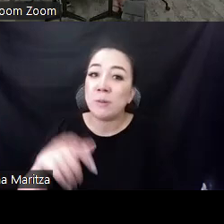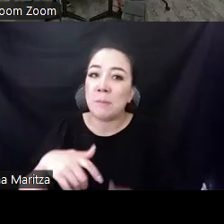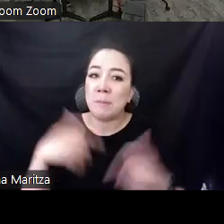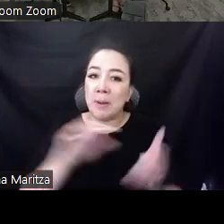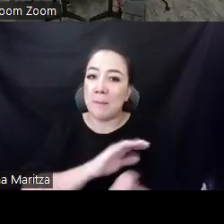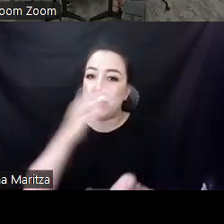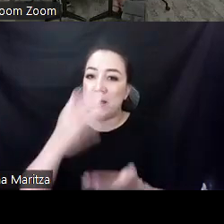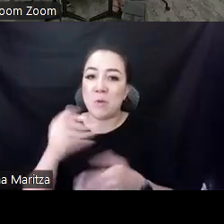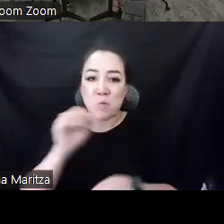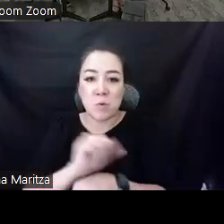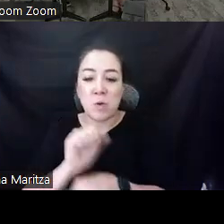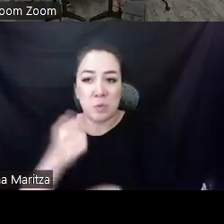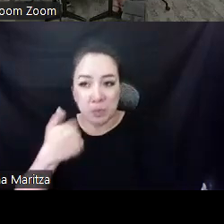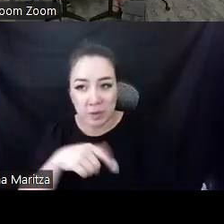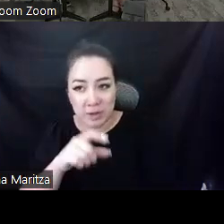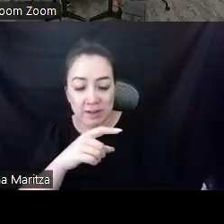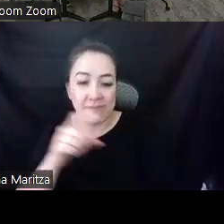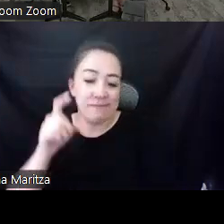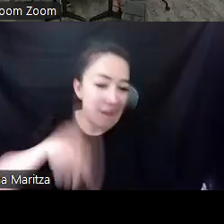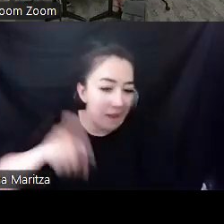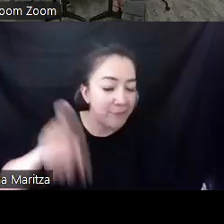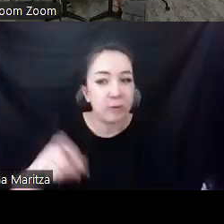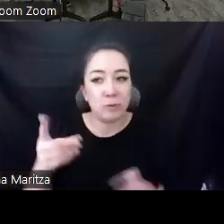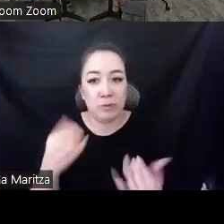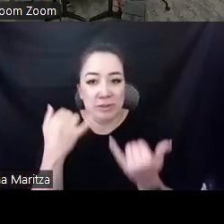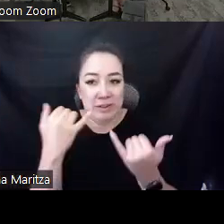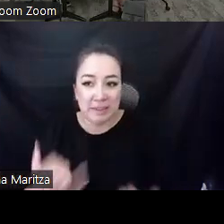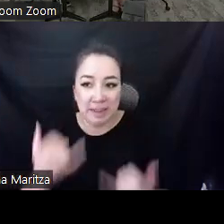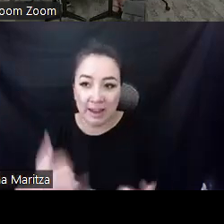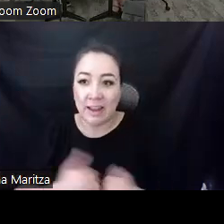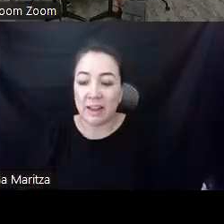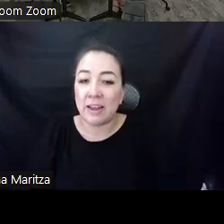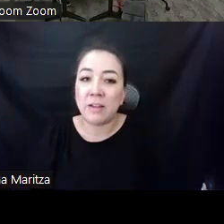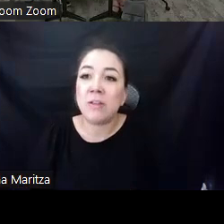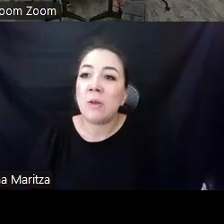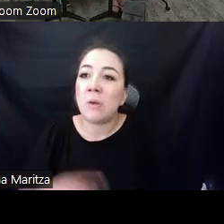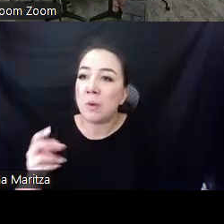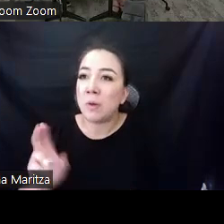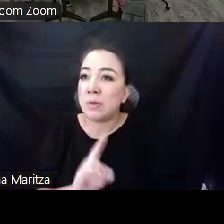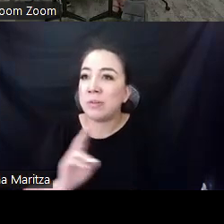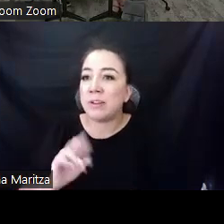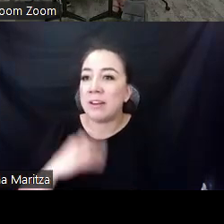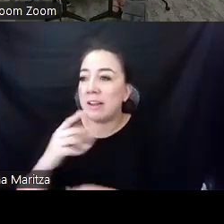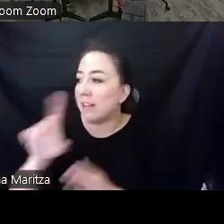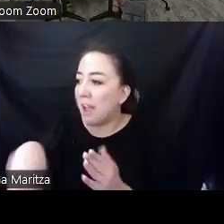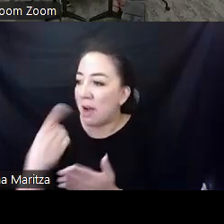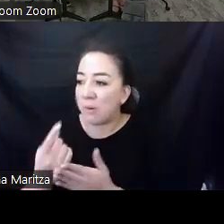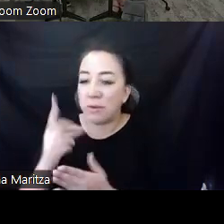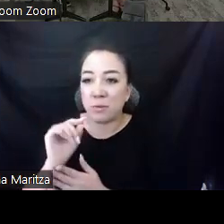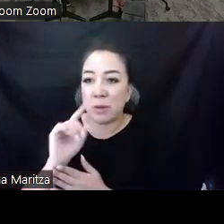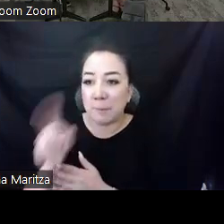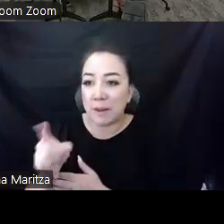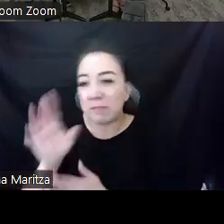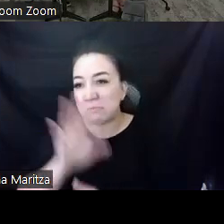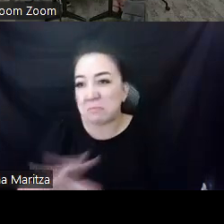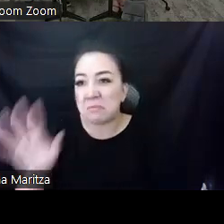of work that we have to do today. So we're going to spend the next hour and 20 minutes or